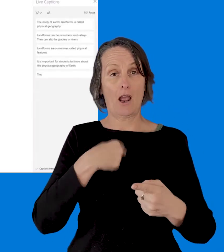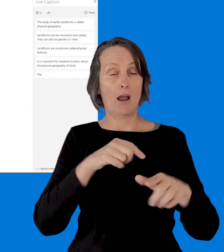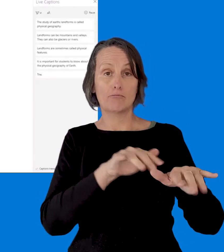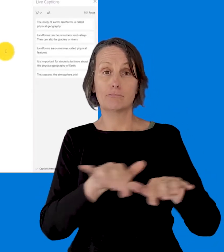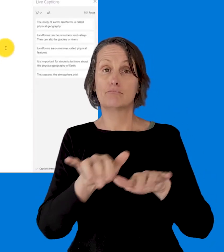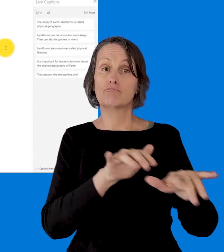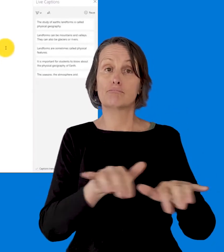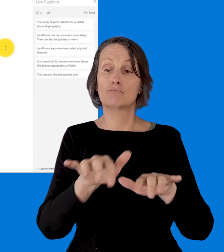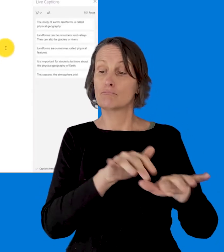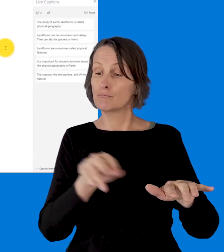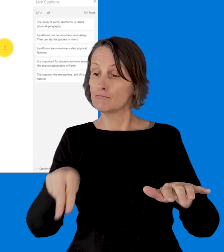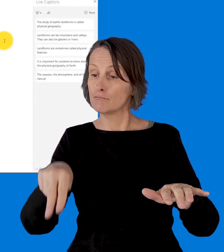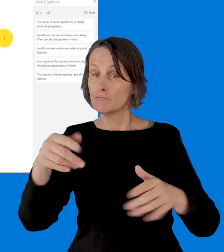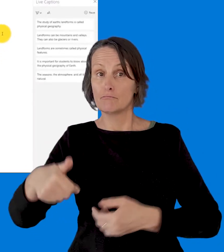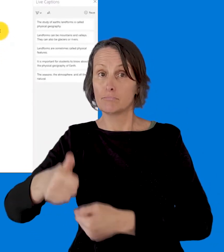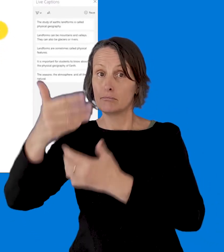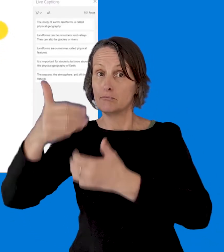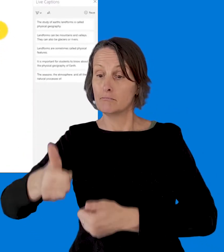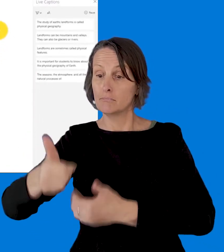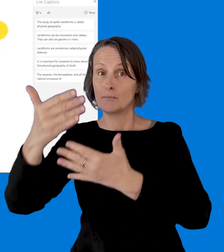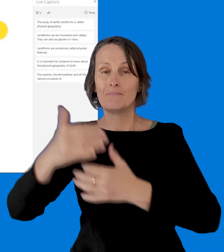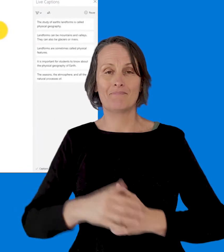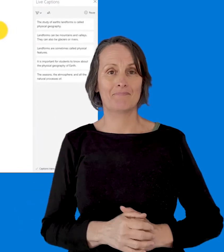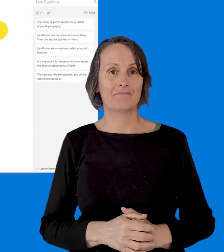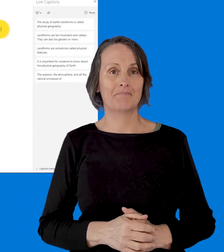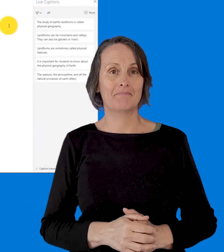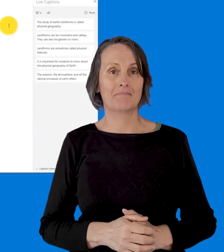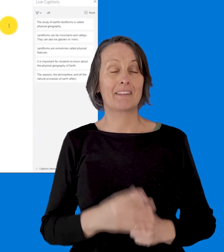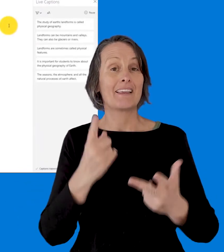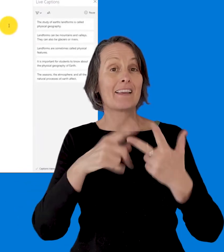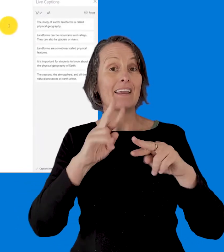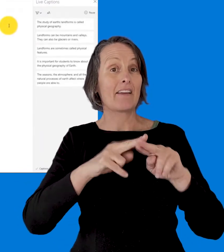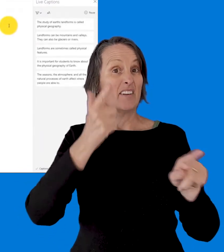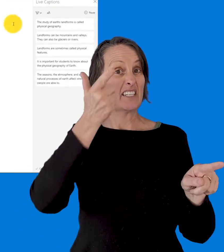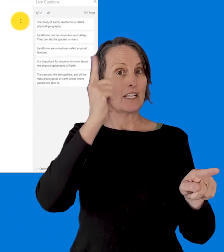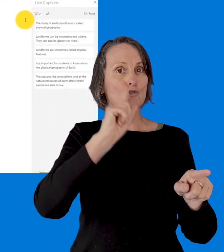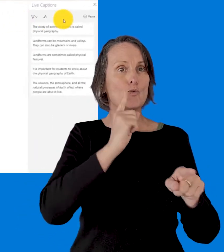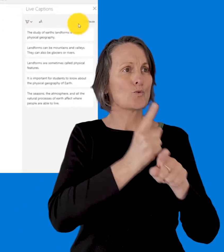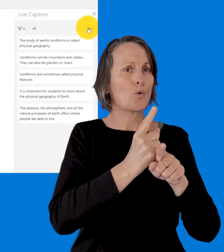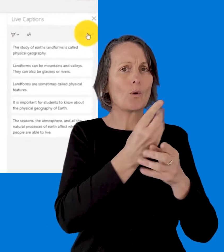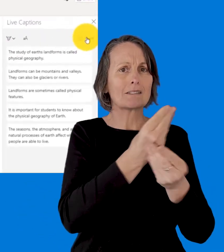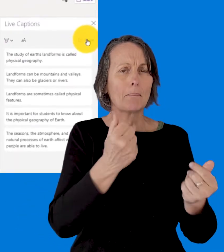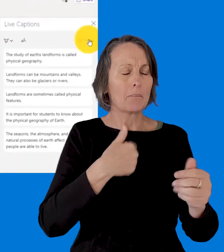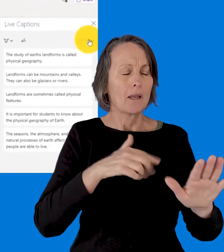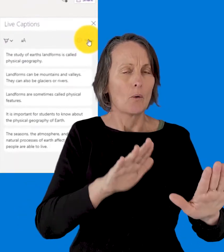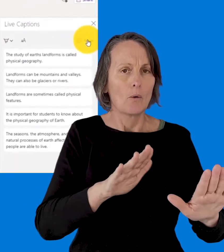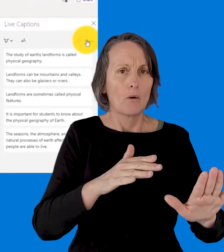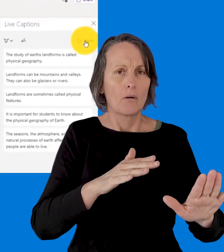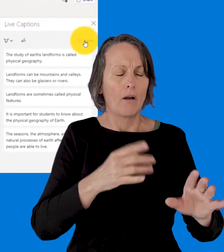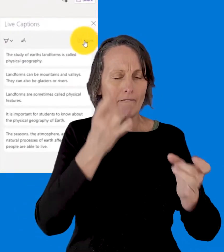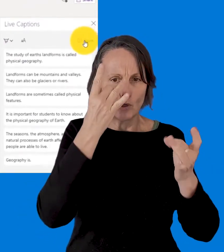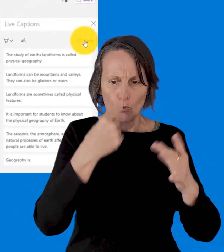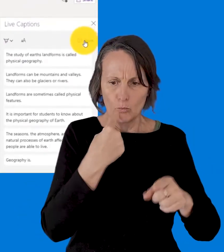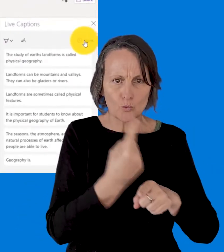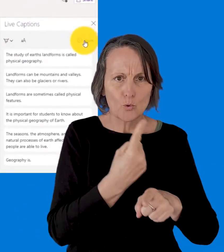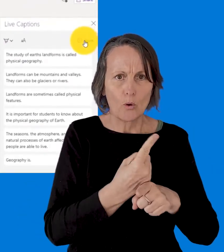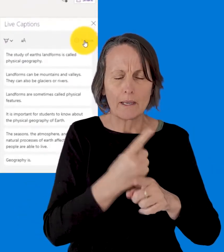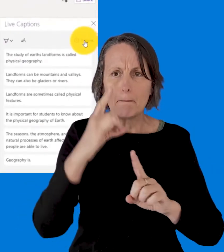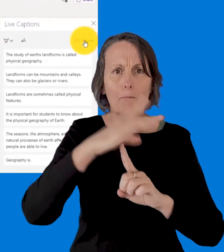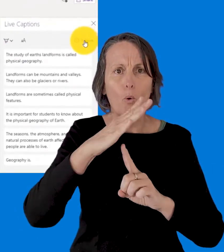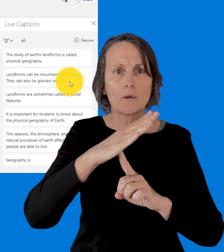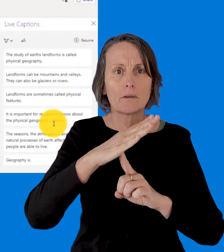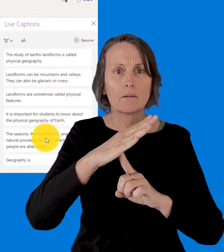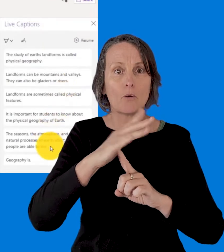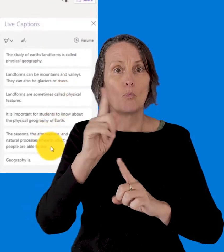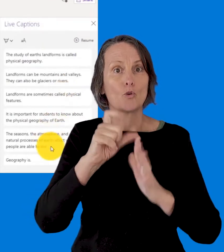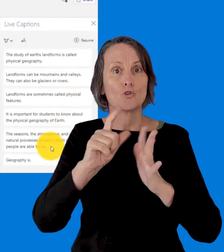Now, let's say the educator was saying something, and I was like, wait, I forgot what they were saying. That was something important. In the upper right, I'll click